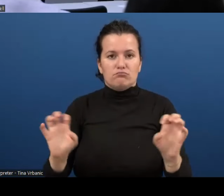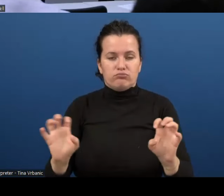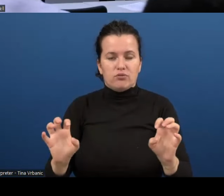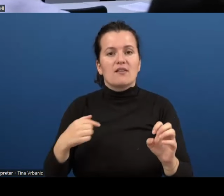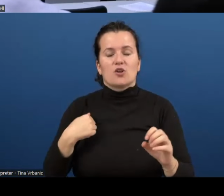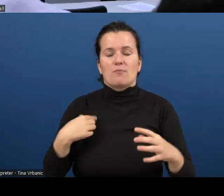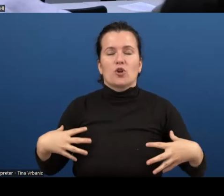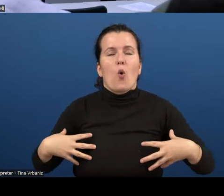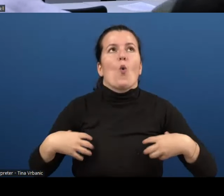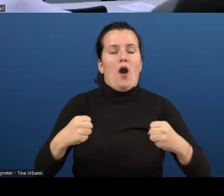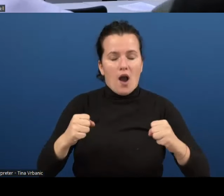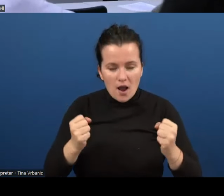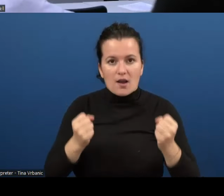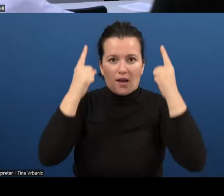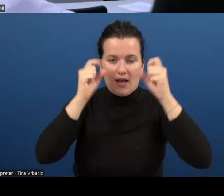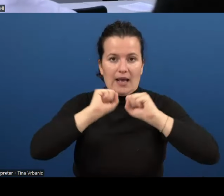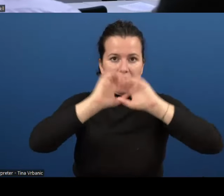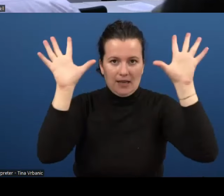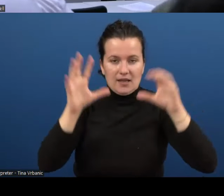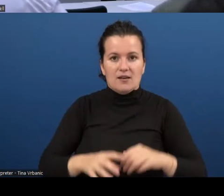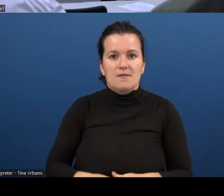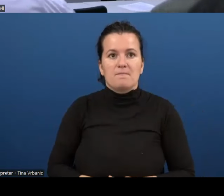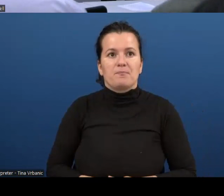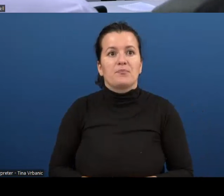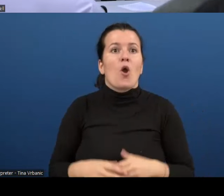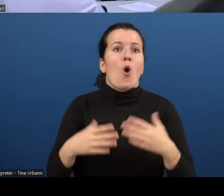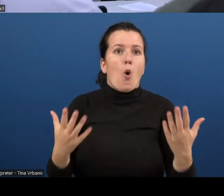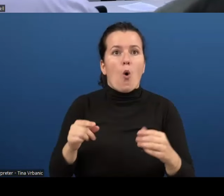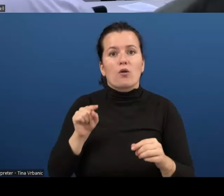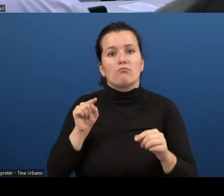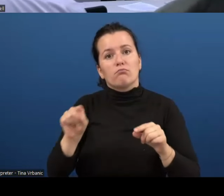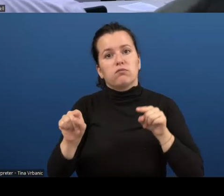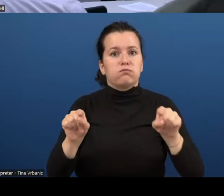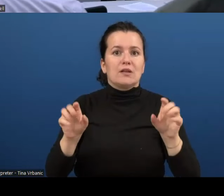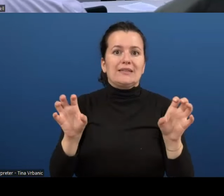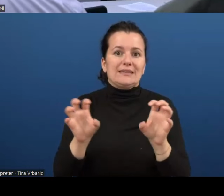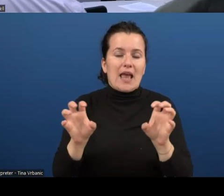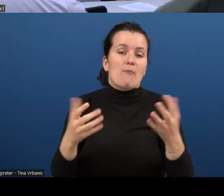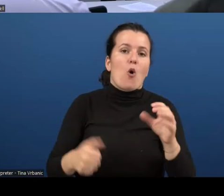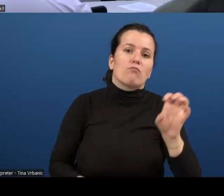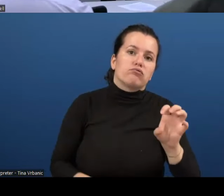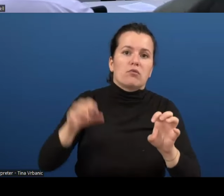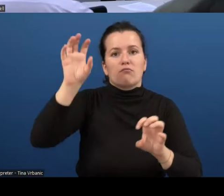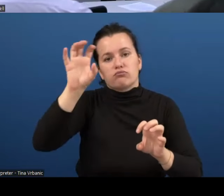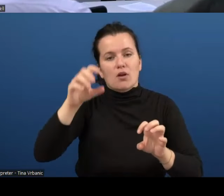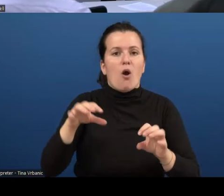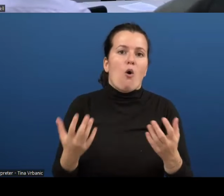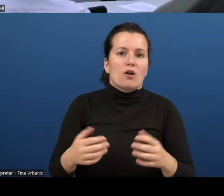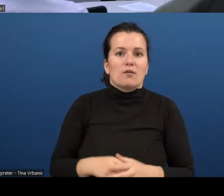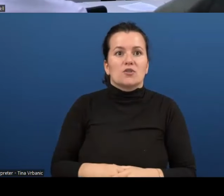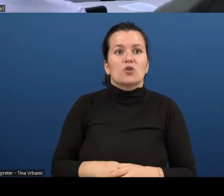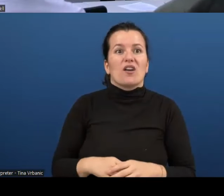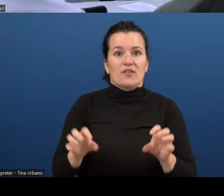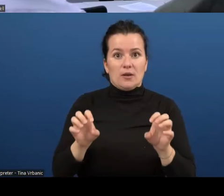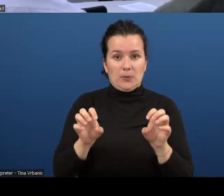in different locations, but at the same time, then you feel something in the middle.